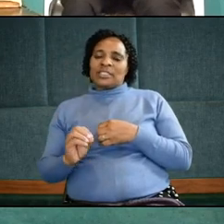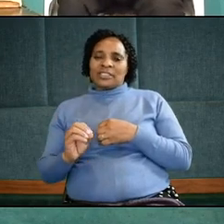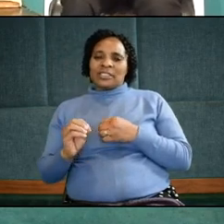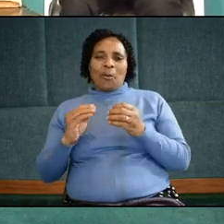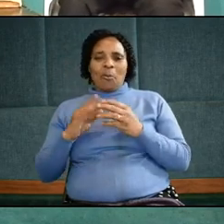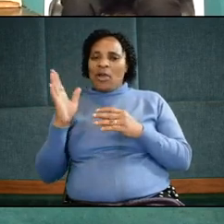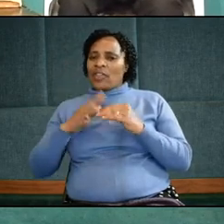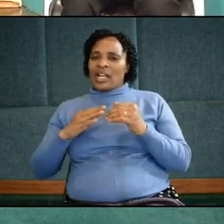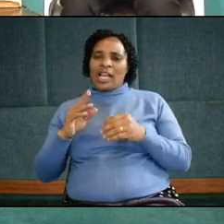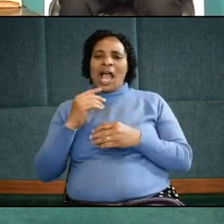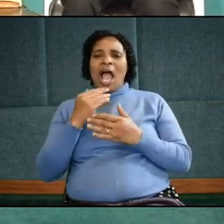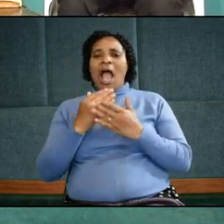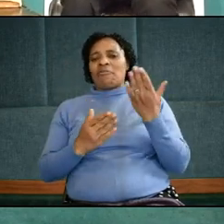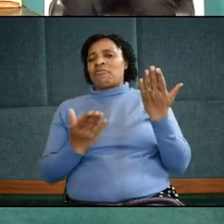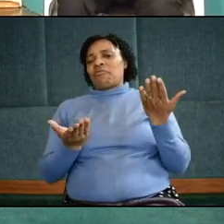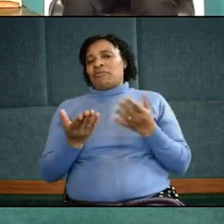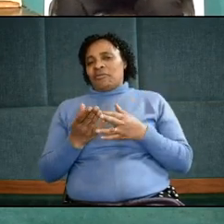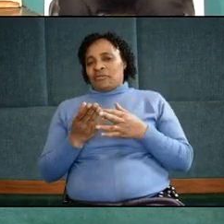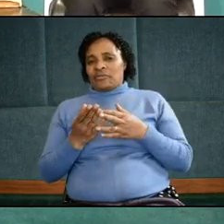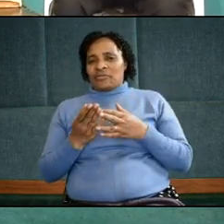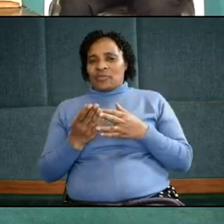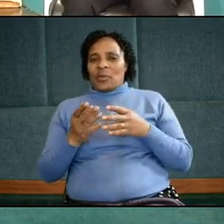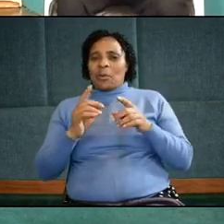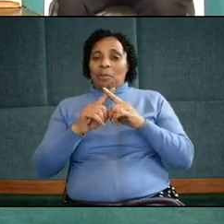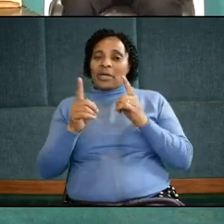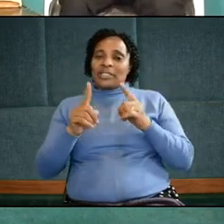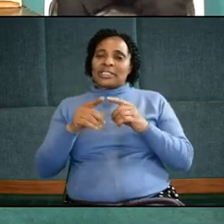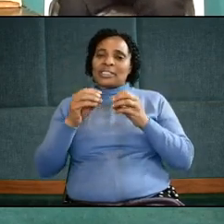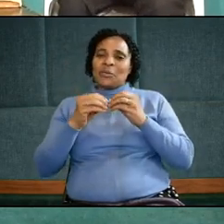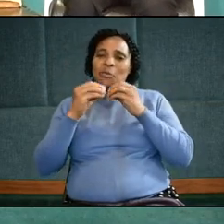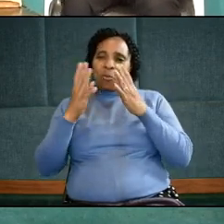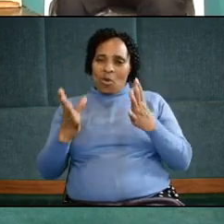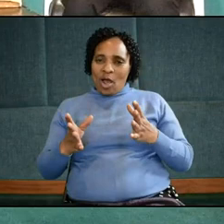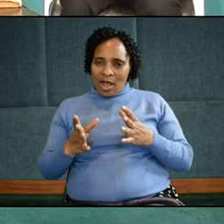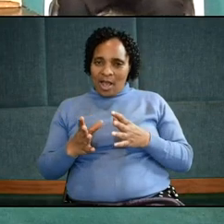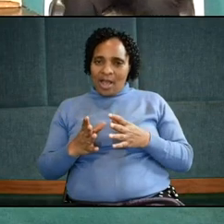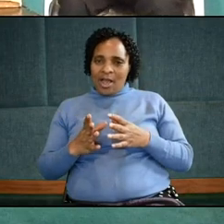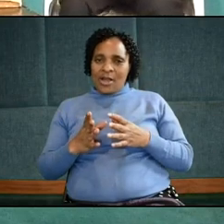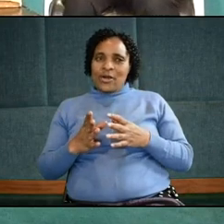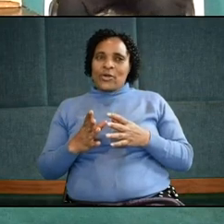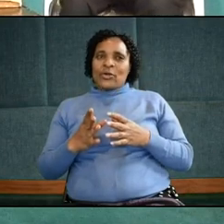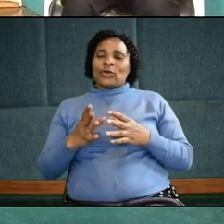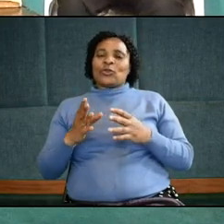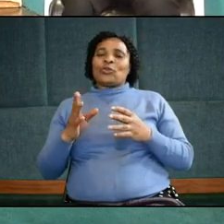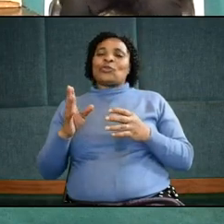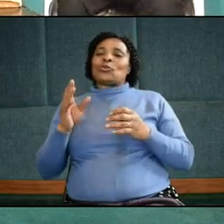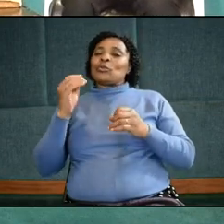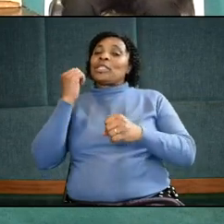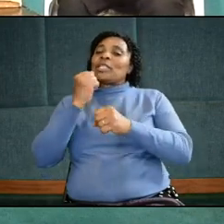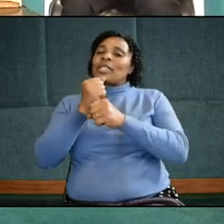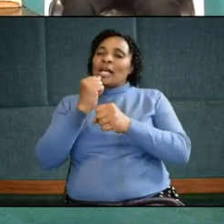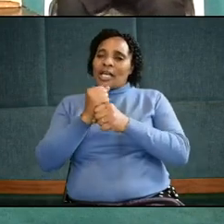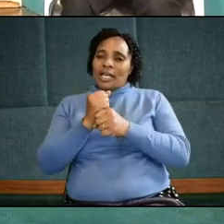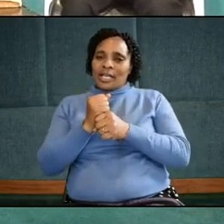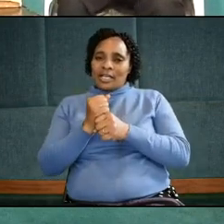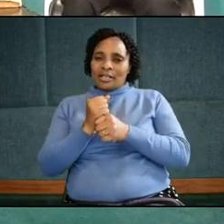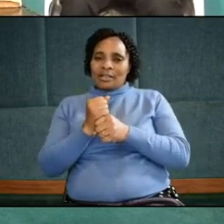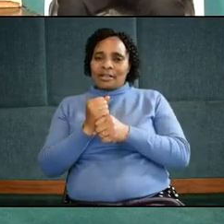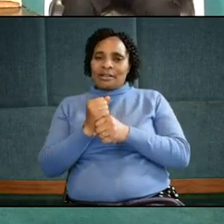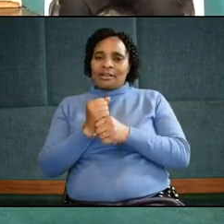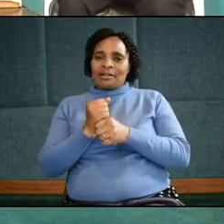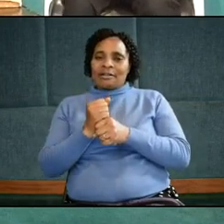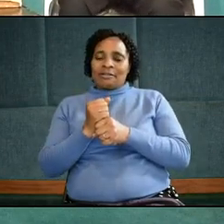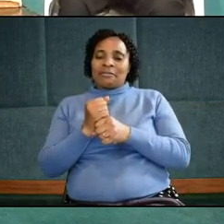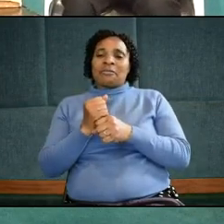half? More than half, of course. But there is more to be. There's more to you than, yeah, there's more to you be than they know. Yeah? There's more to you than they